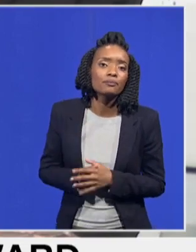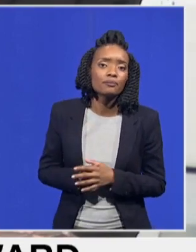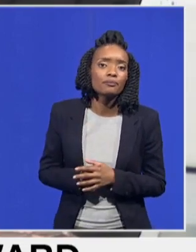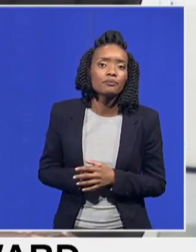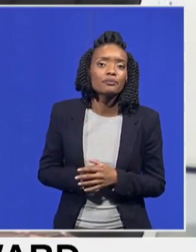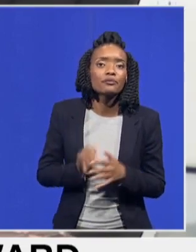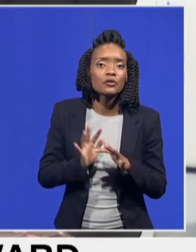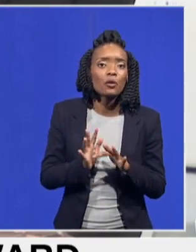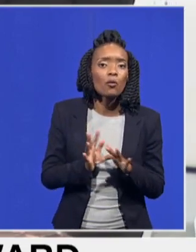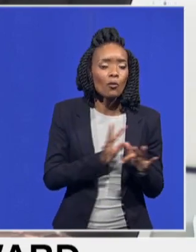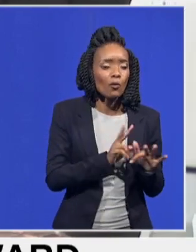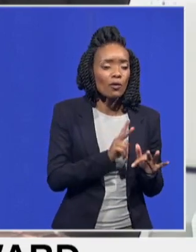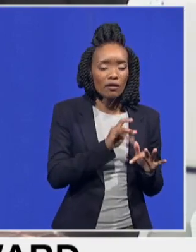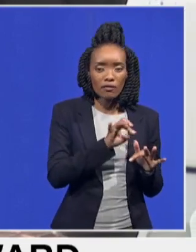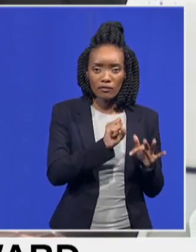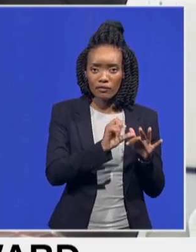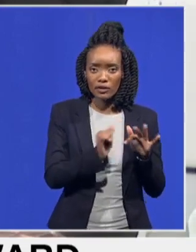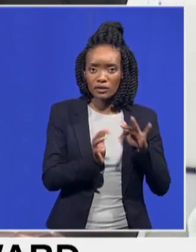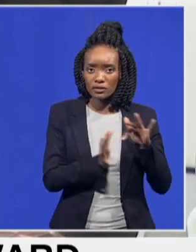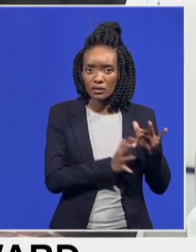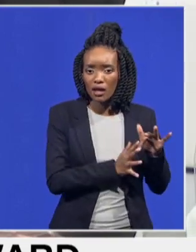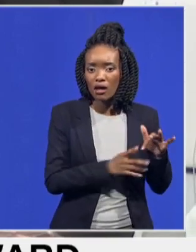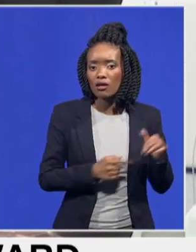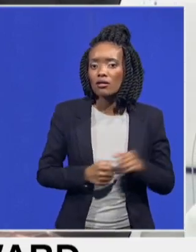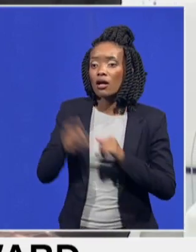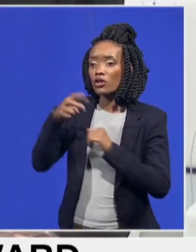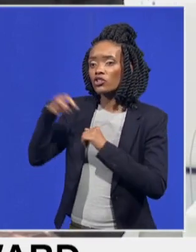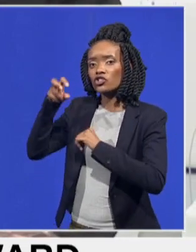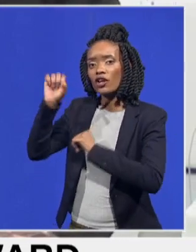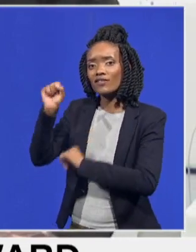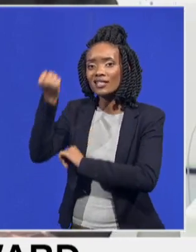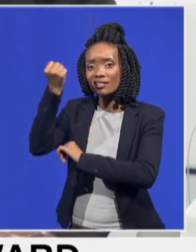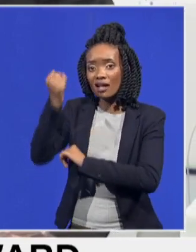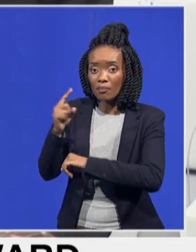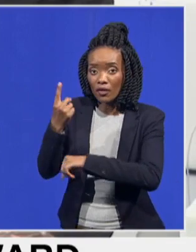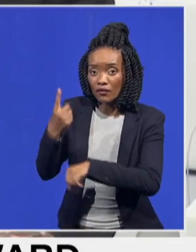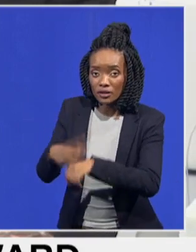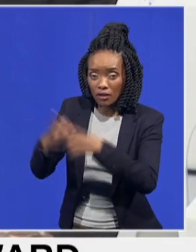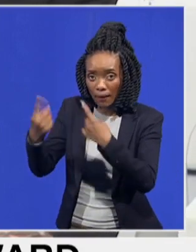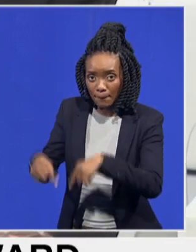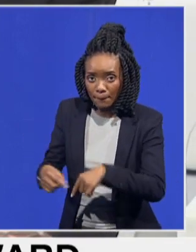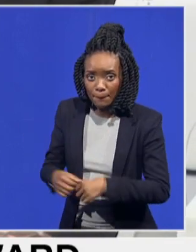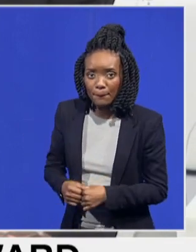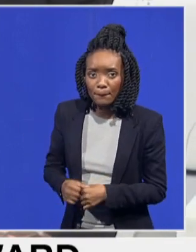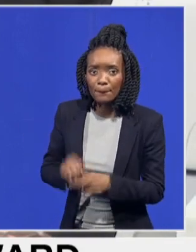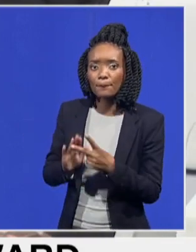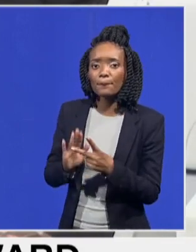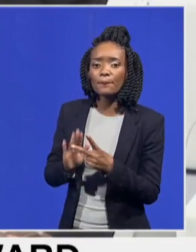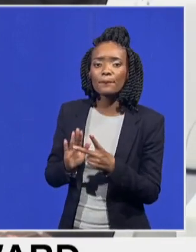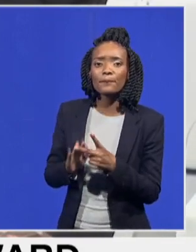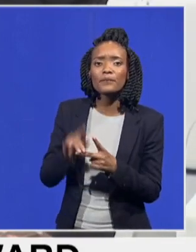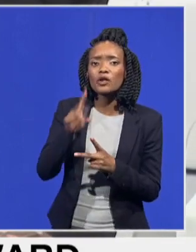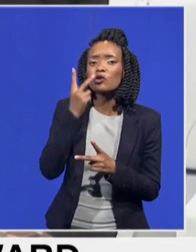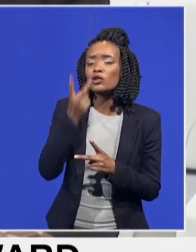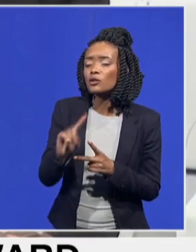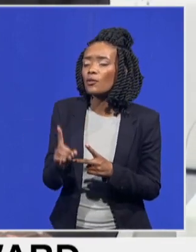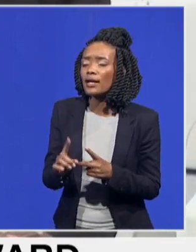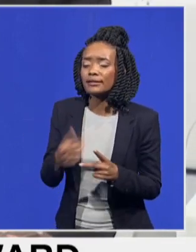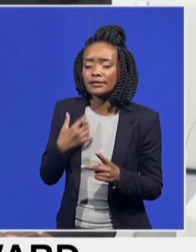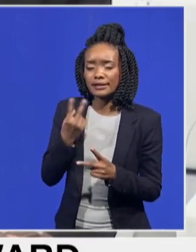this, talk to us about the Travel Indaba. Is this your first time coming here? And what have you seen that has really grabbed